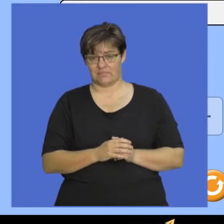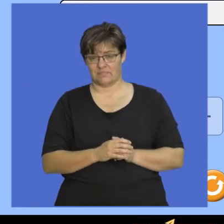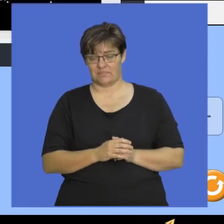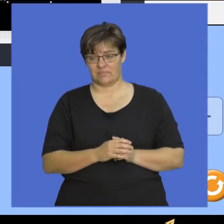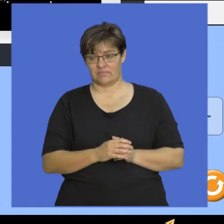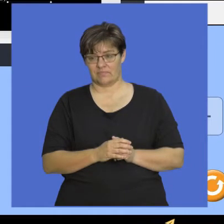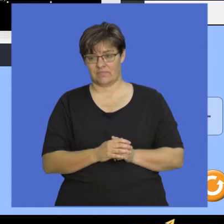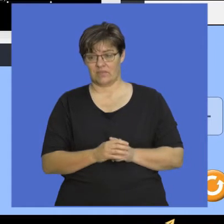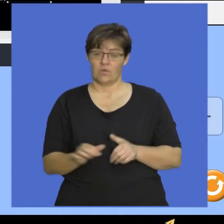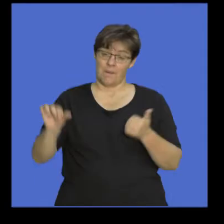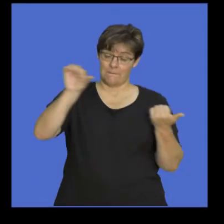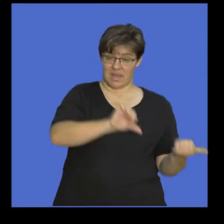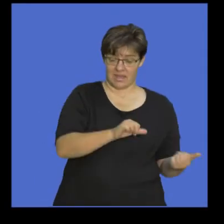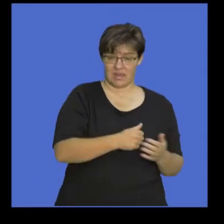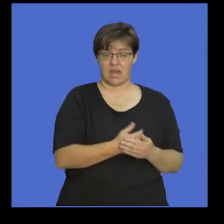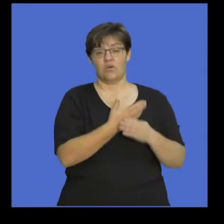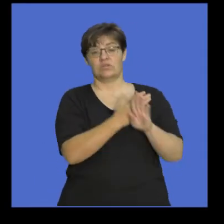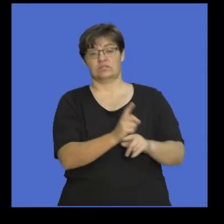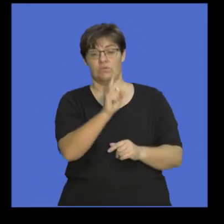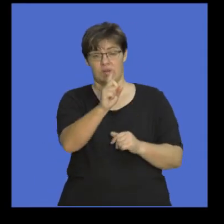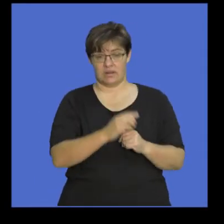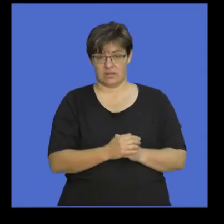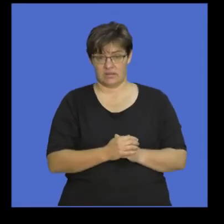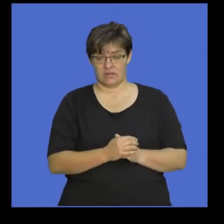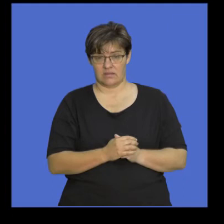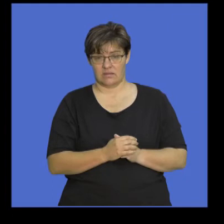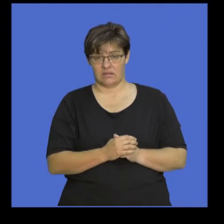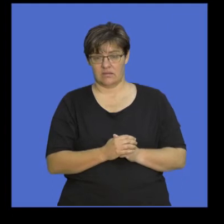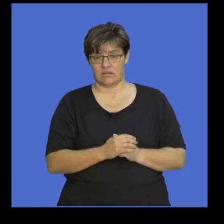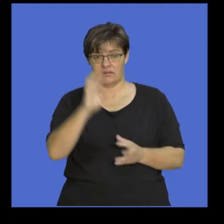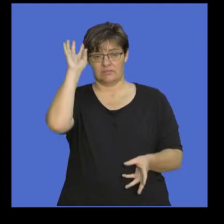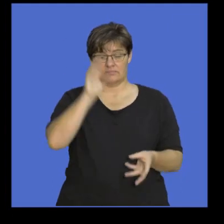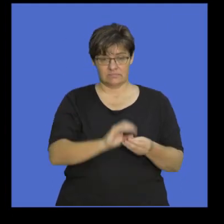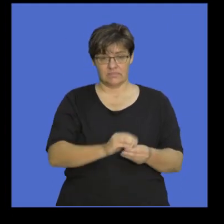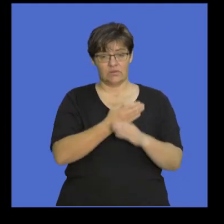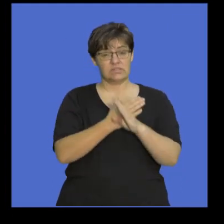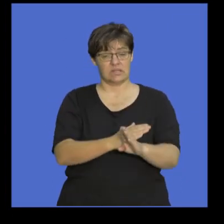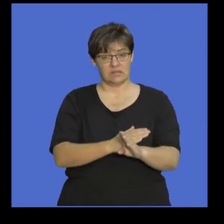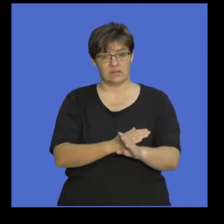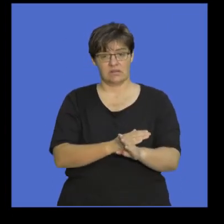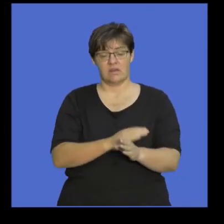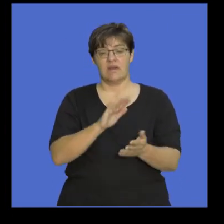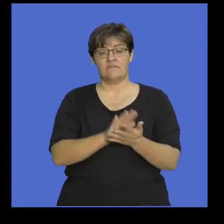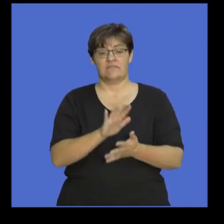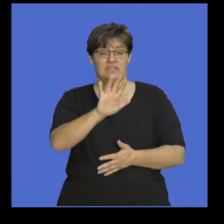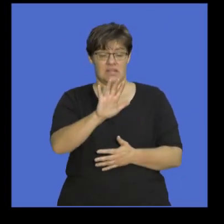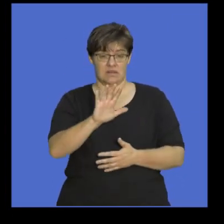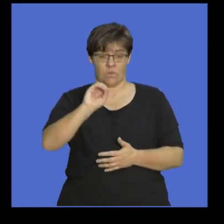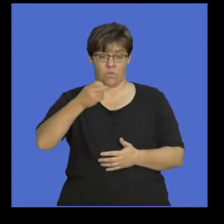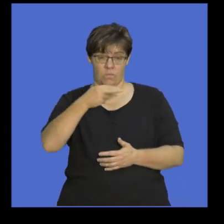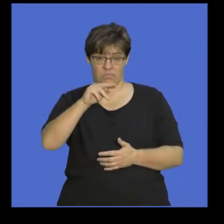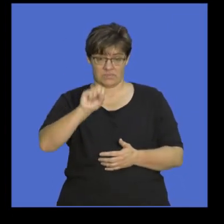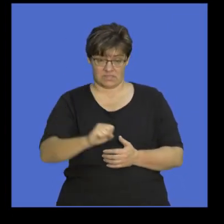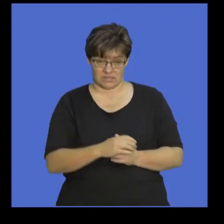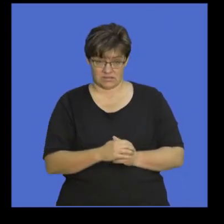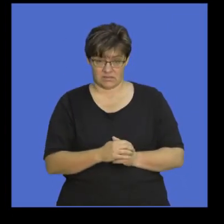the 9, right? So if we go back, okay, resistor 1, the total resistance is 15